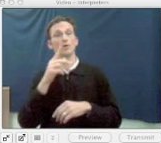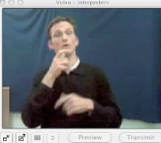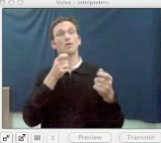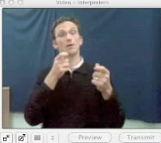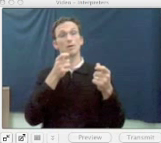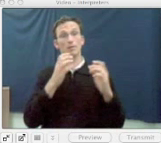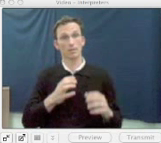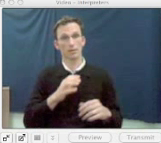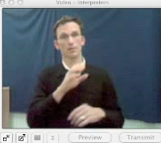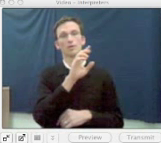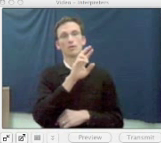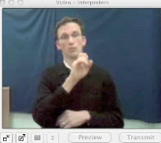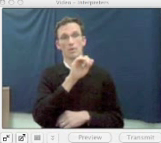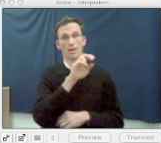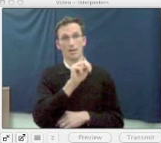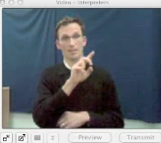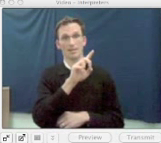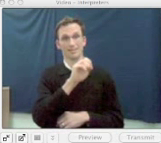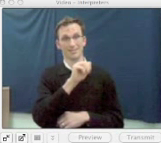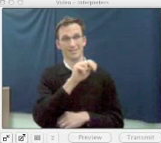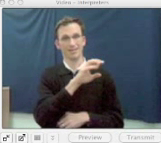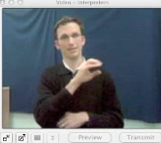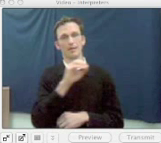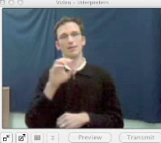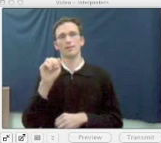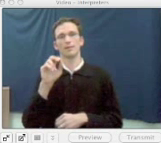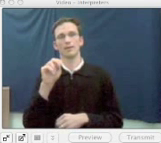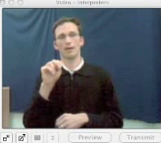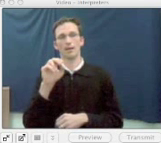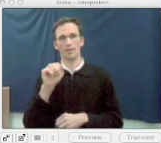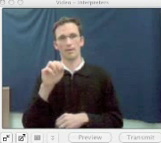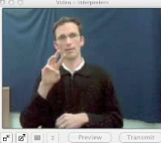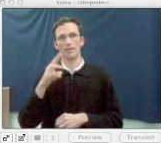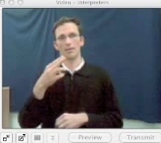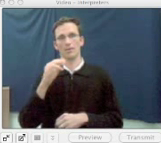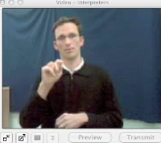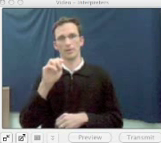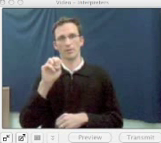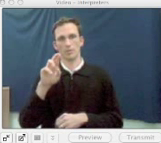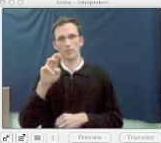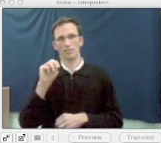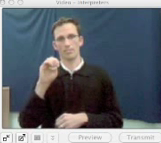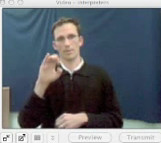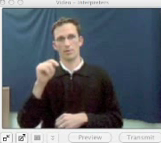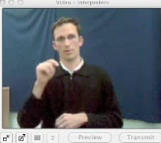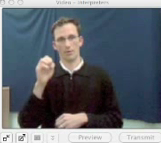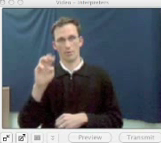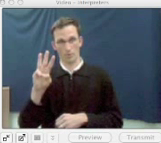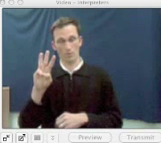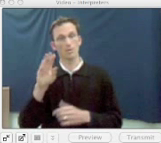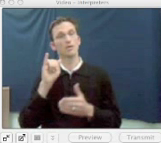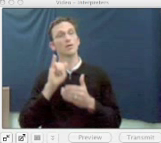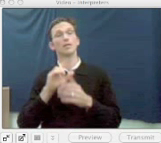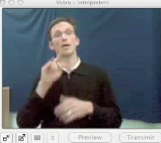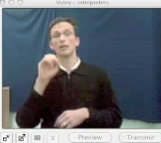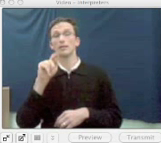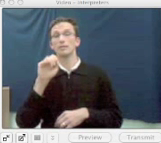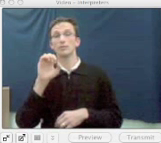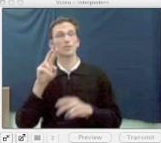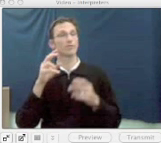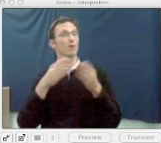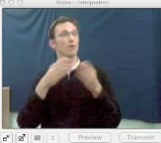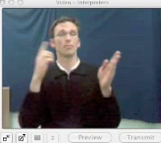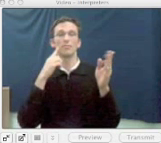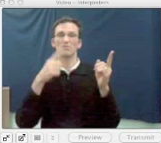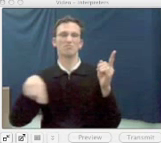Anna Witta-Merrithew. And that listserv is open to anybody who has watched these webinars except for